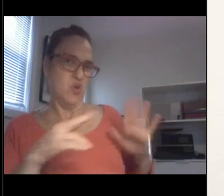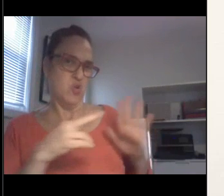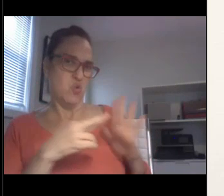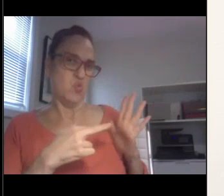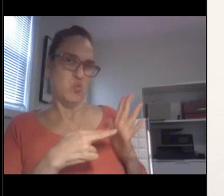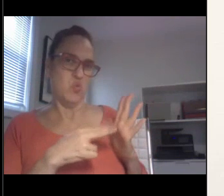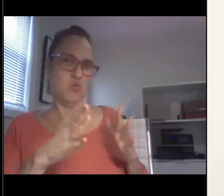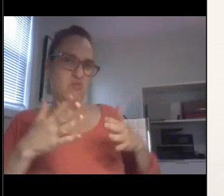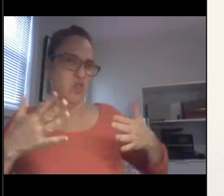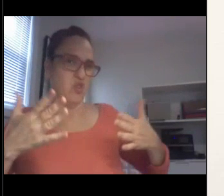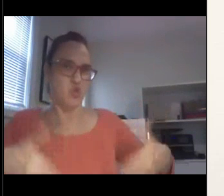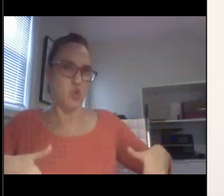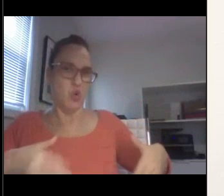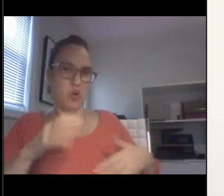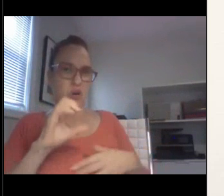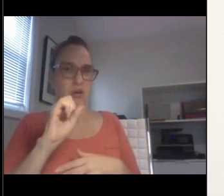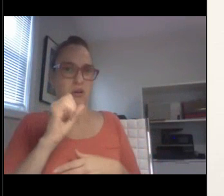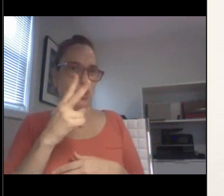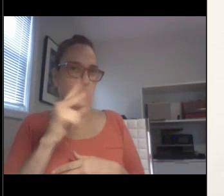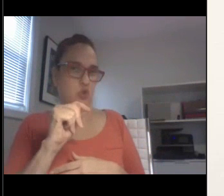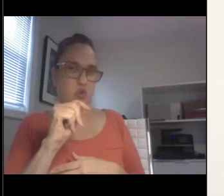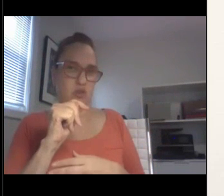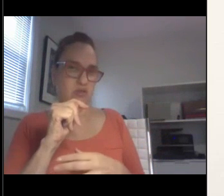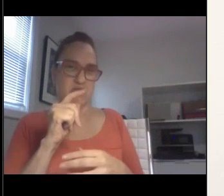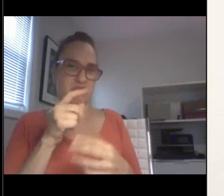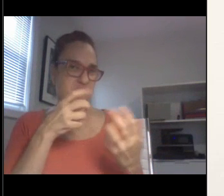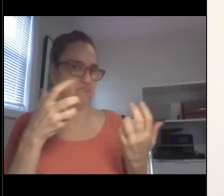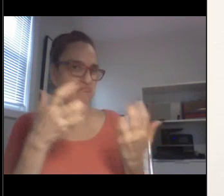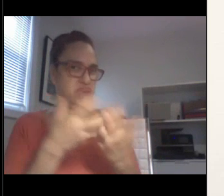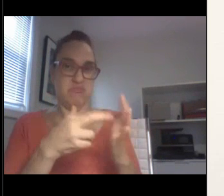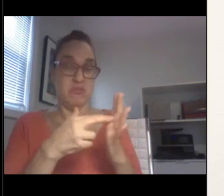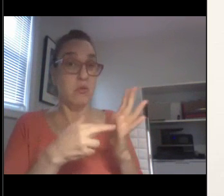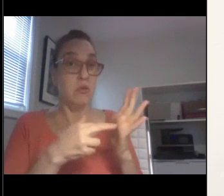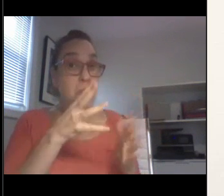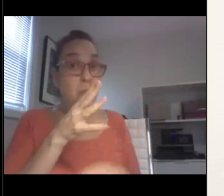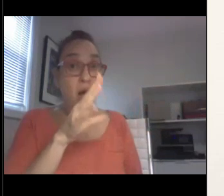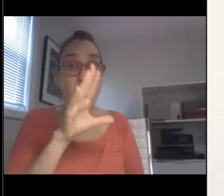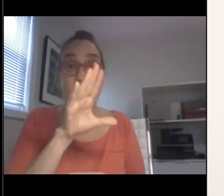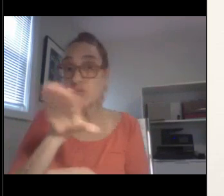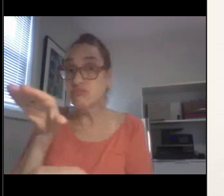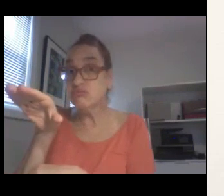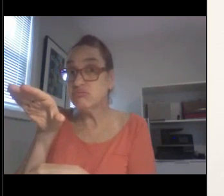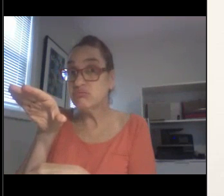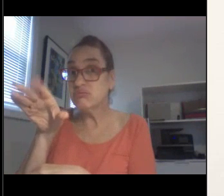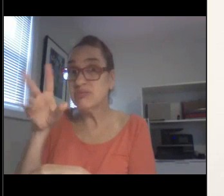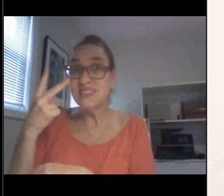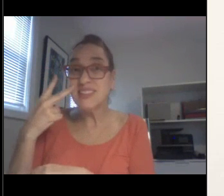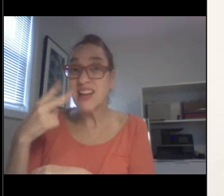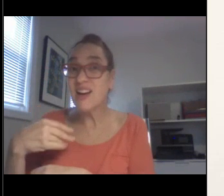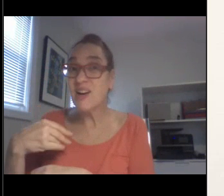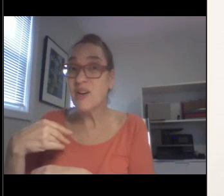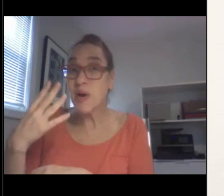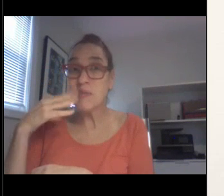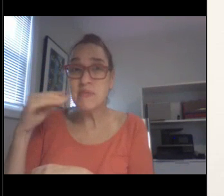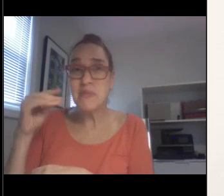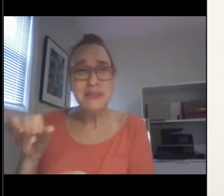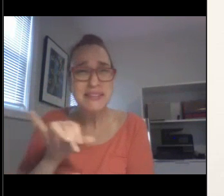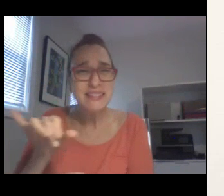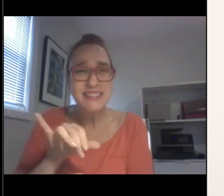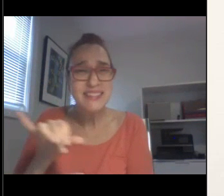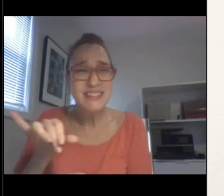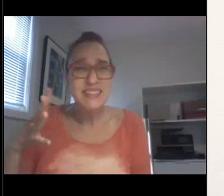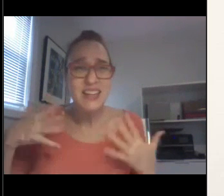was wearing. The mother, videotaping this interaction, turned to her left and saw that there was a little white boy in similar shorts who